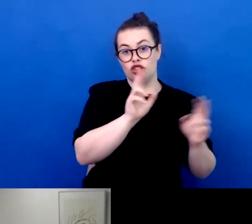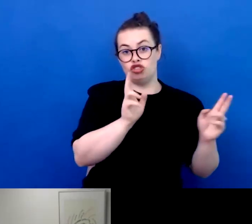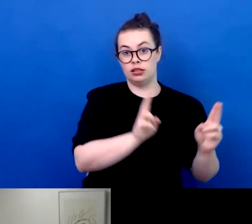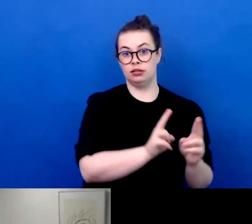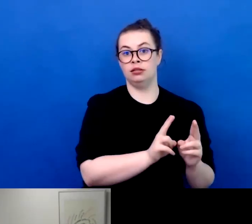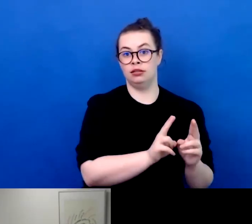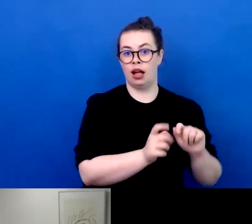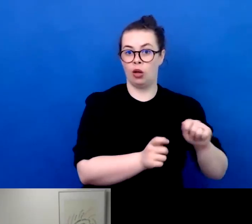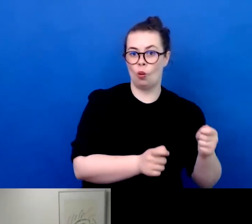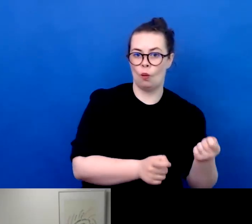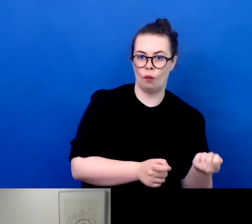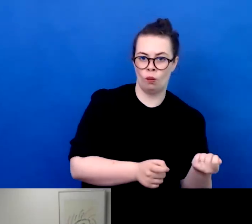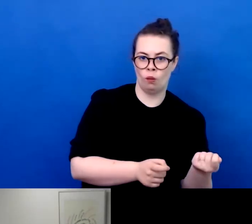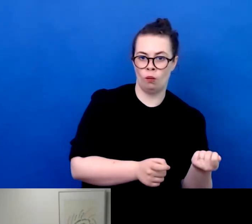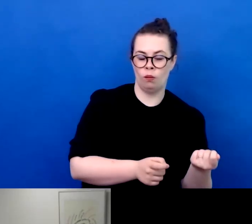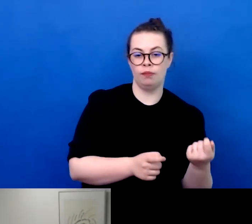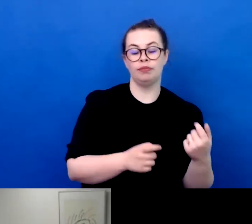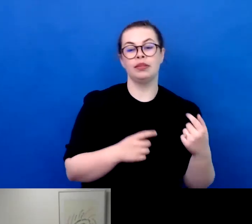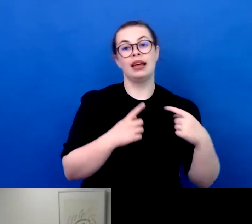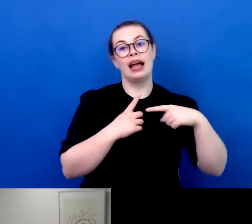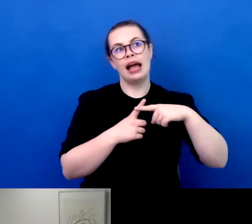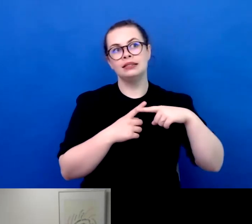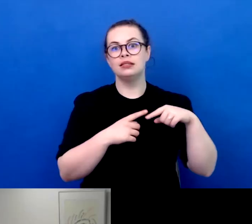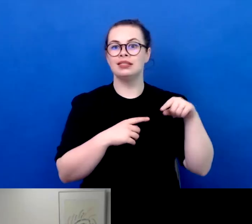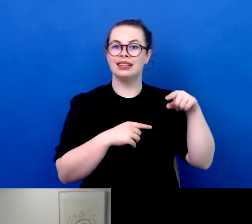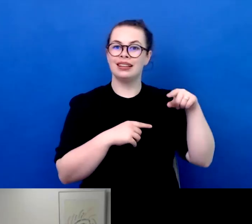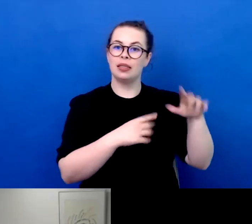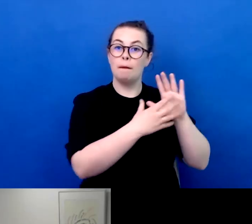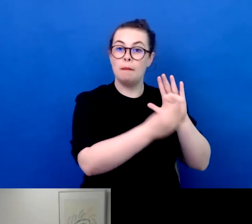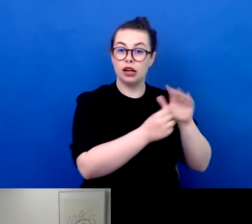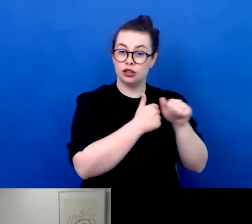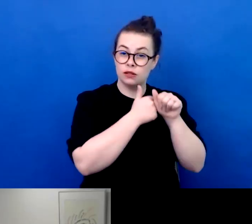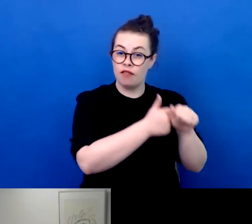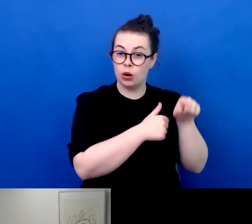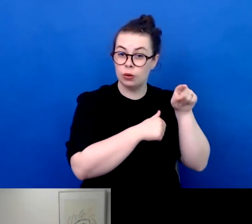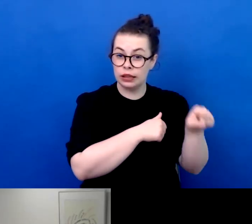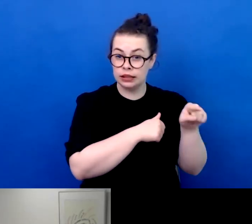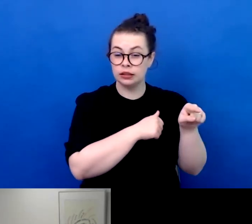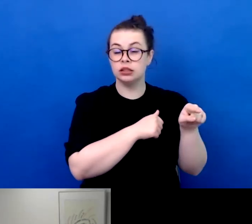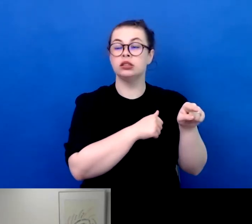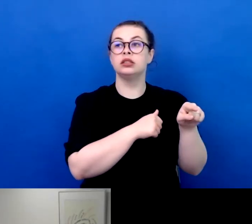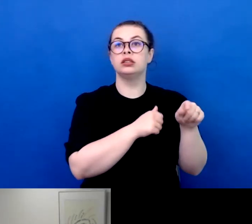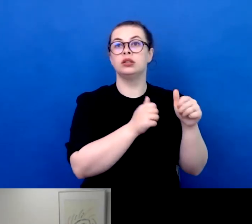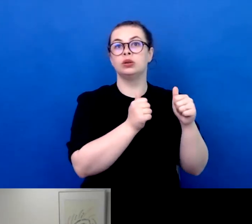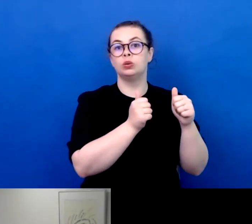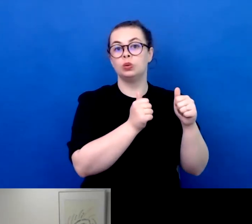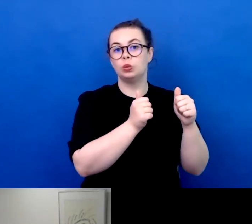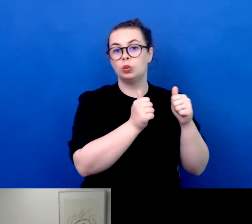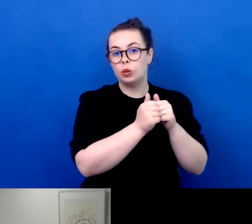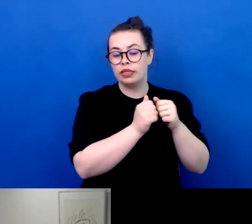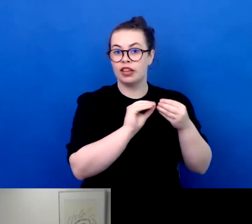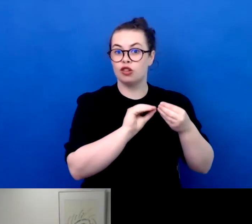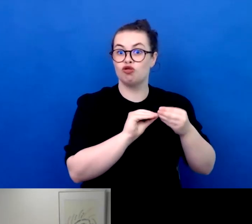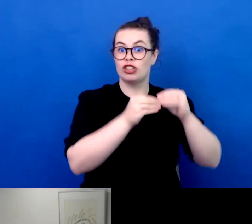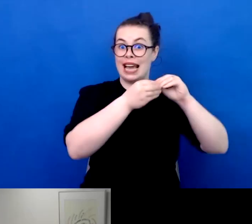models of the N400 that associate the effect with pre-activation-like processes, I think, would be